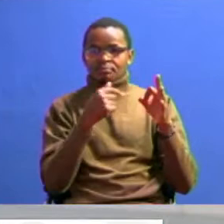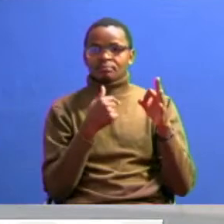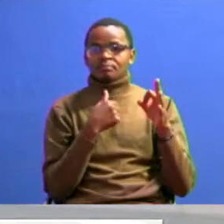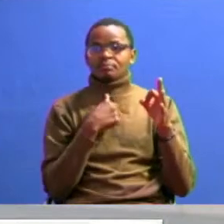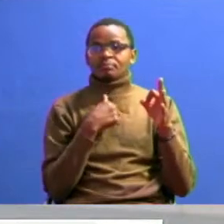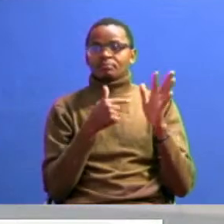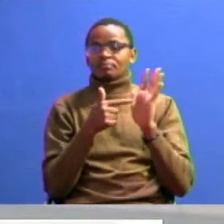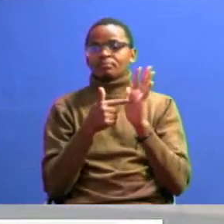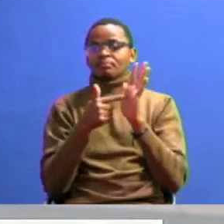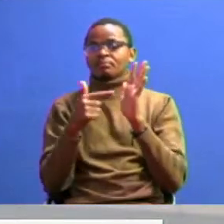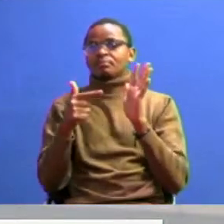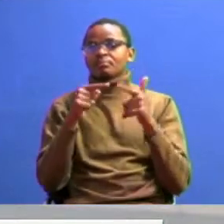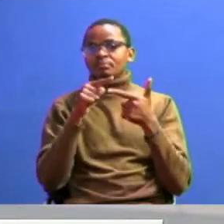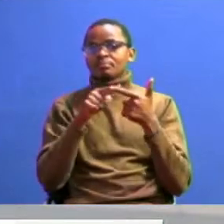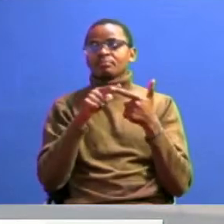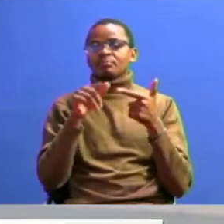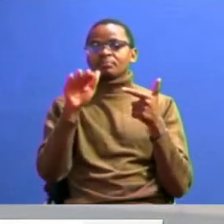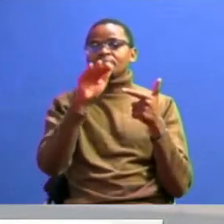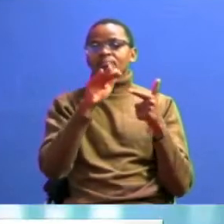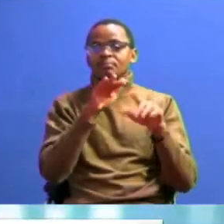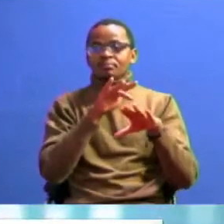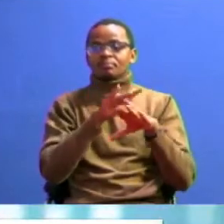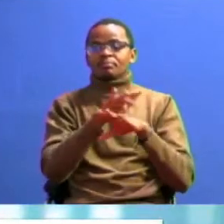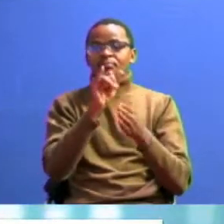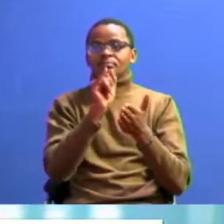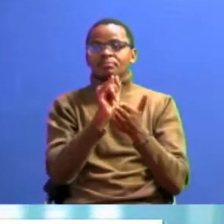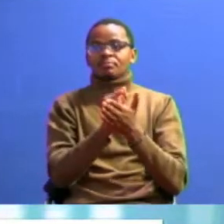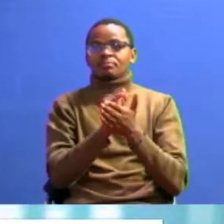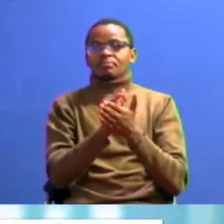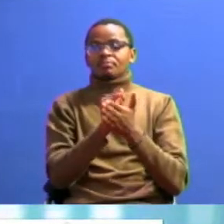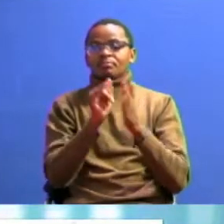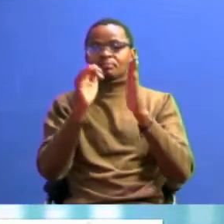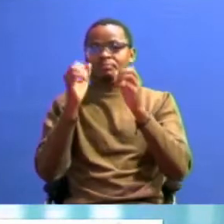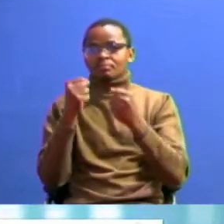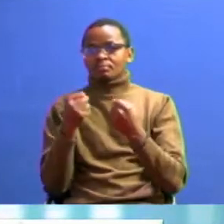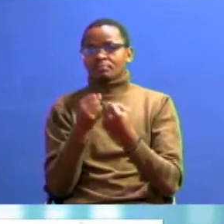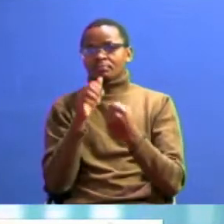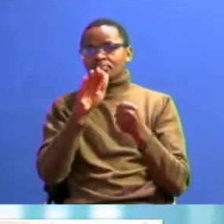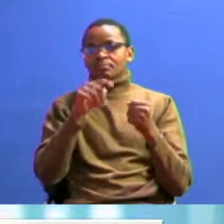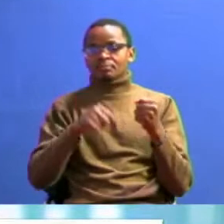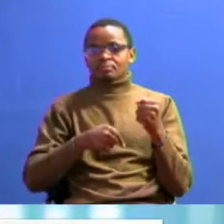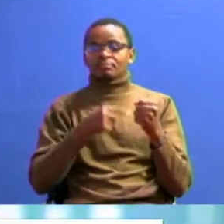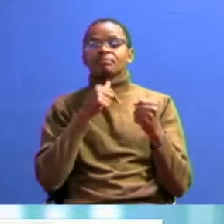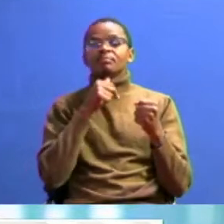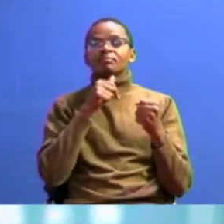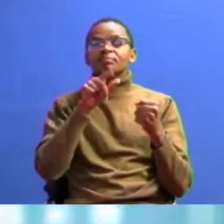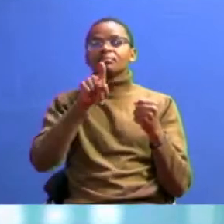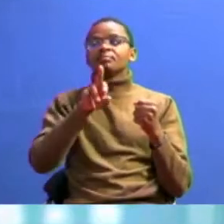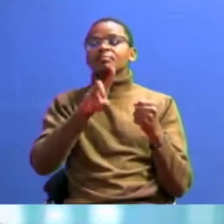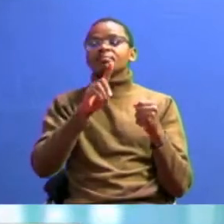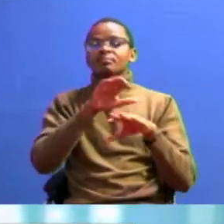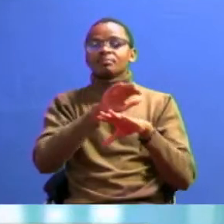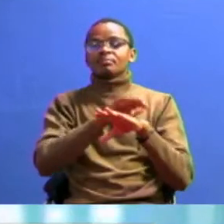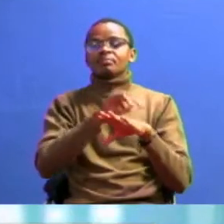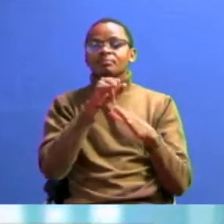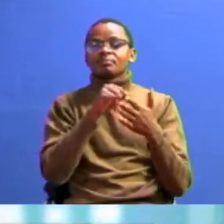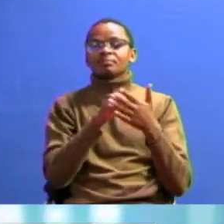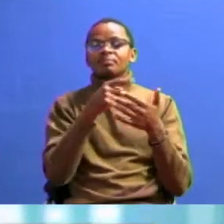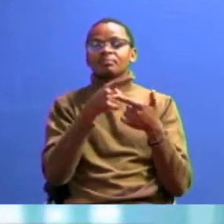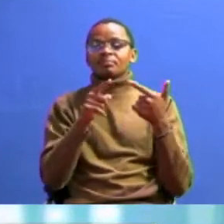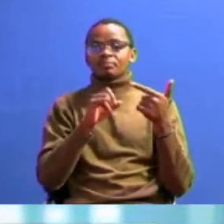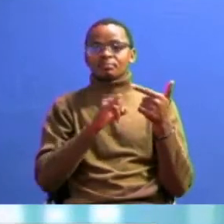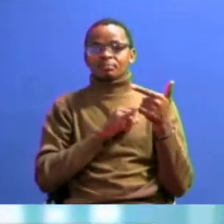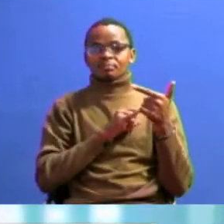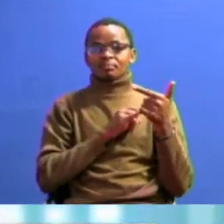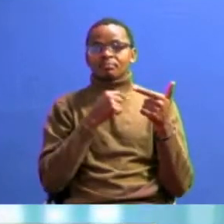expose ourselves to environmental factors that could trigger, yourself who's not predisposed may never get it, but I